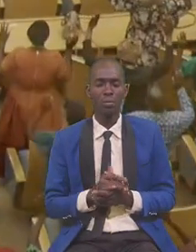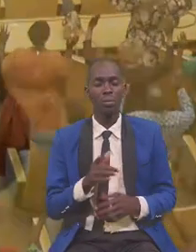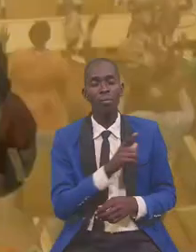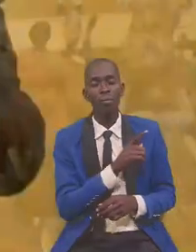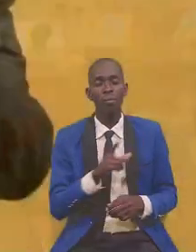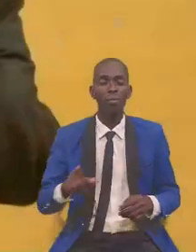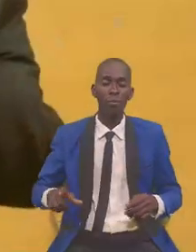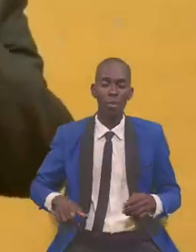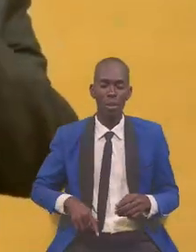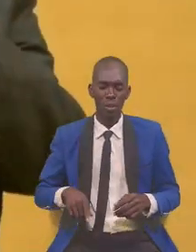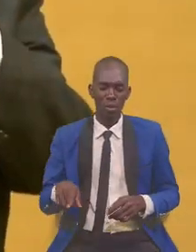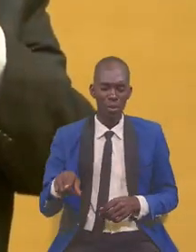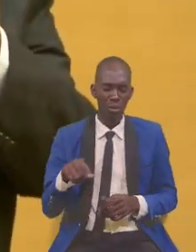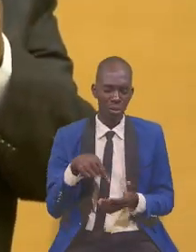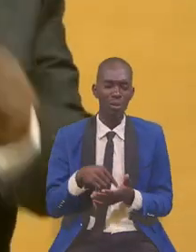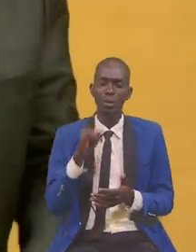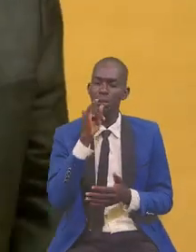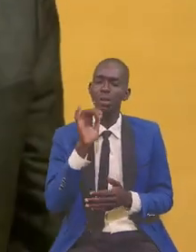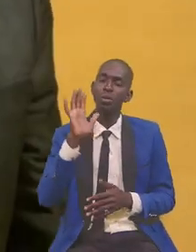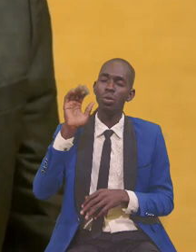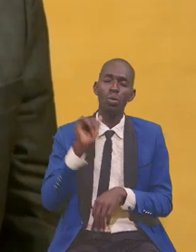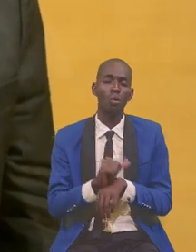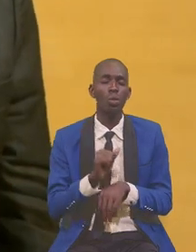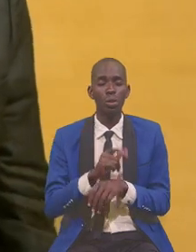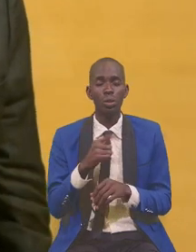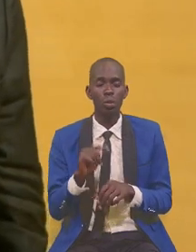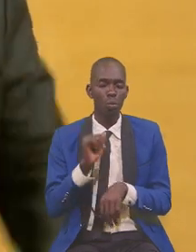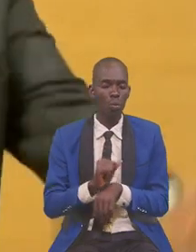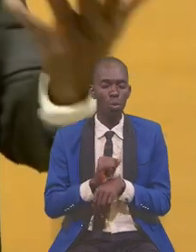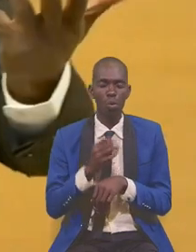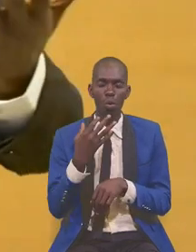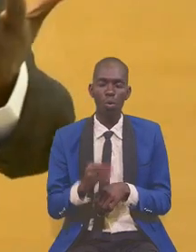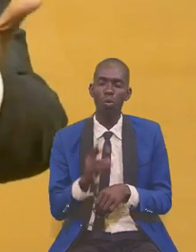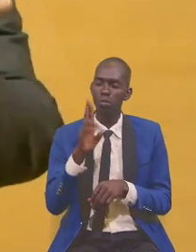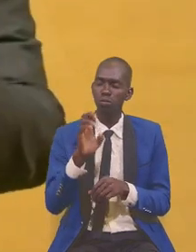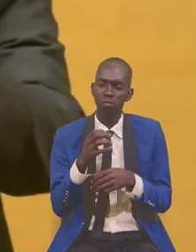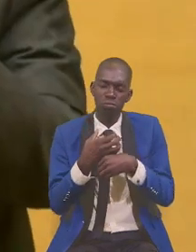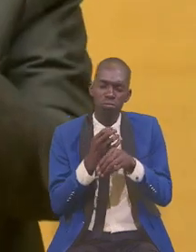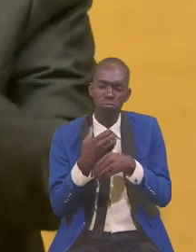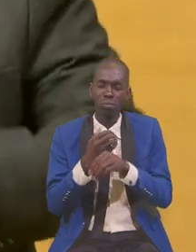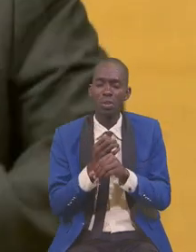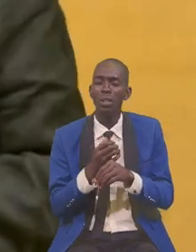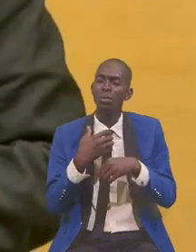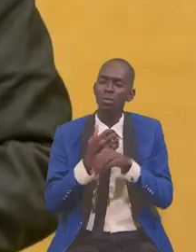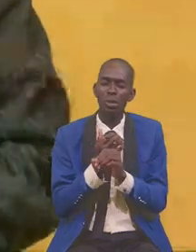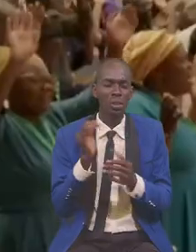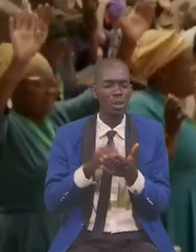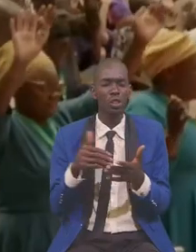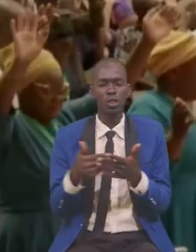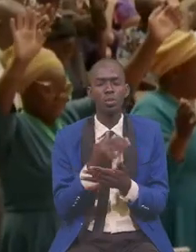Lord, this is your work, the work of creation. Create, oh Lord, a new